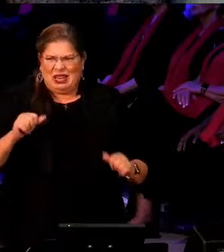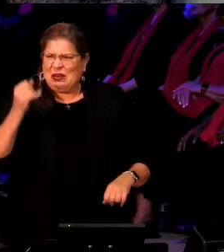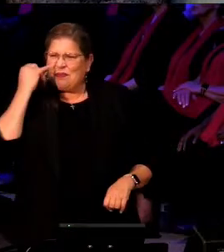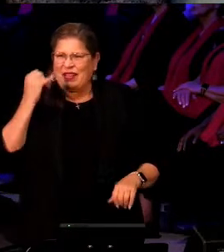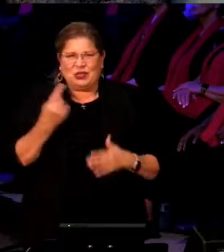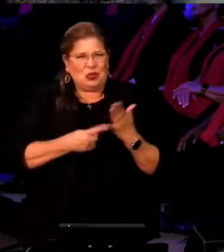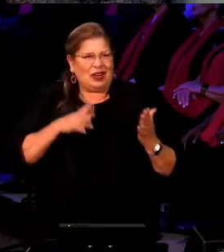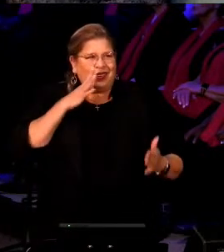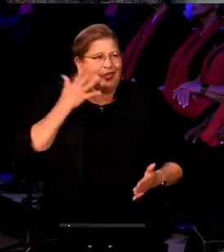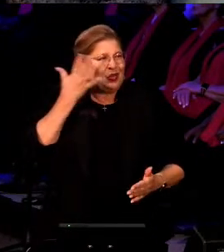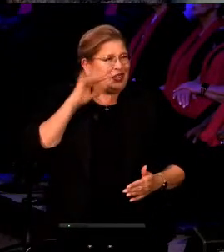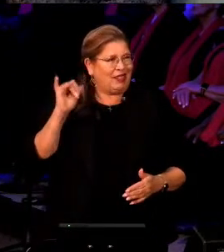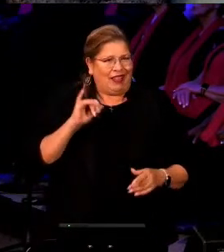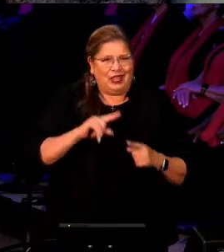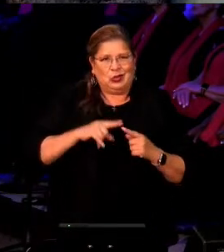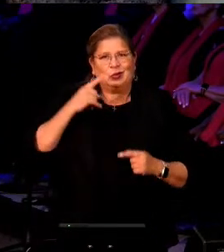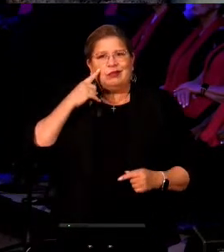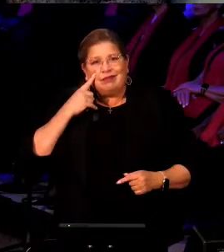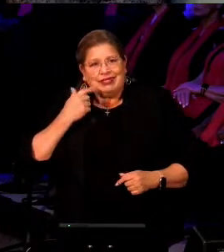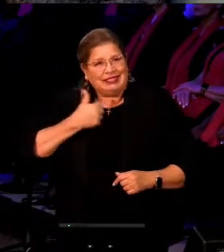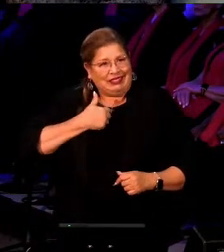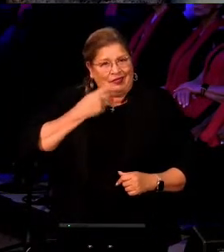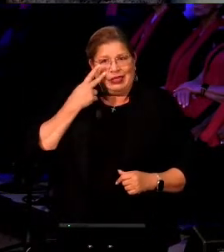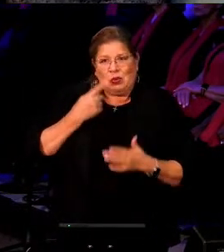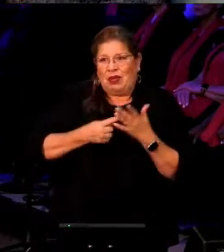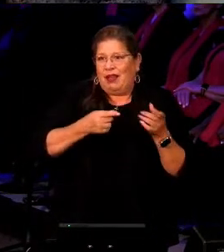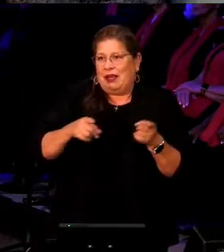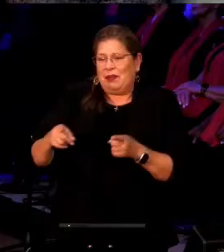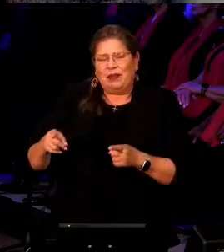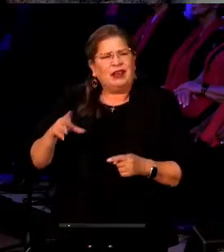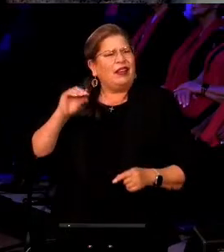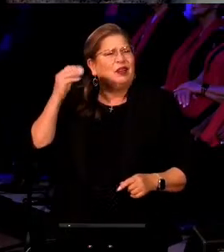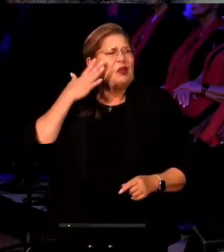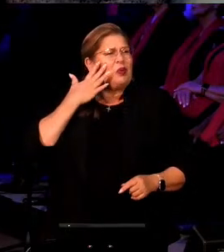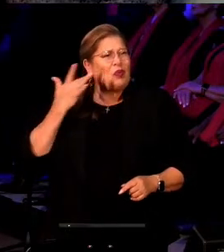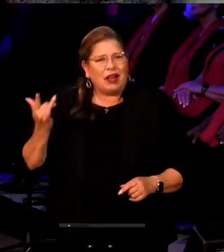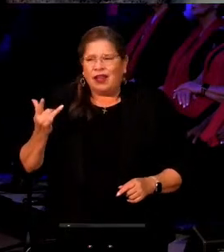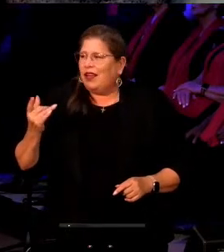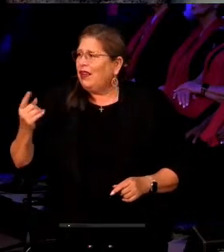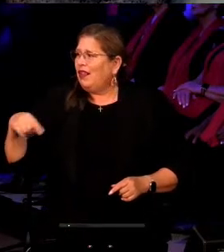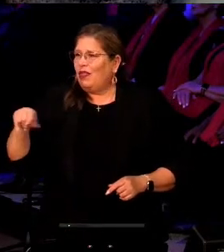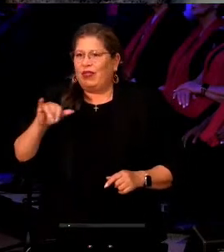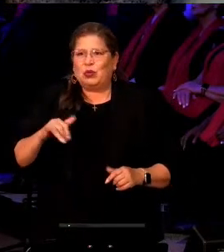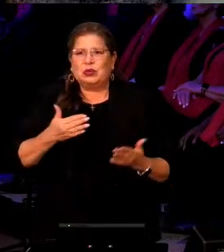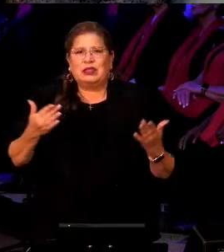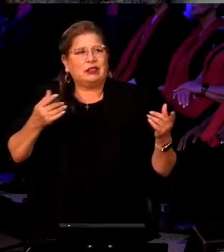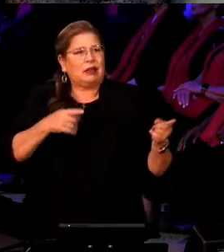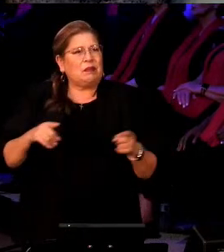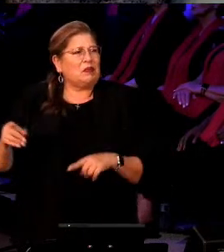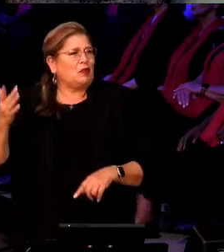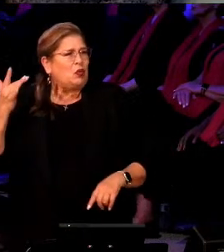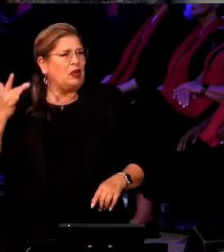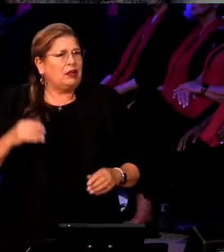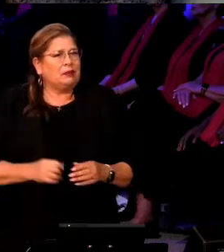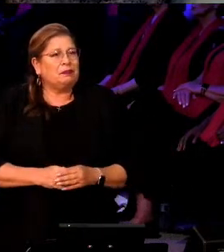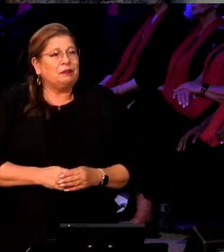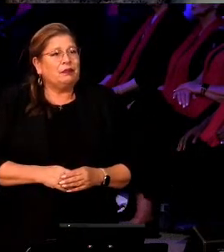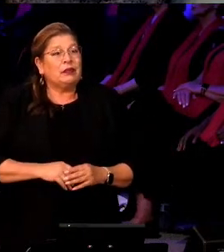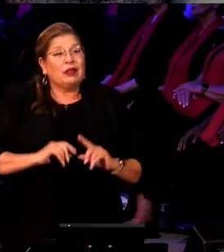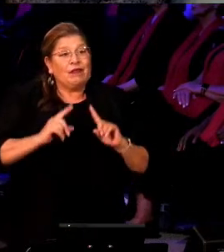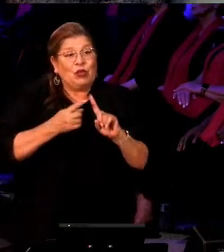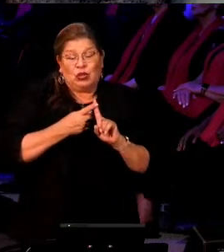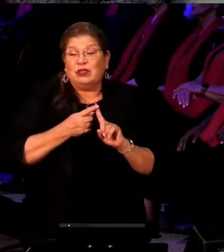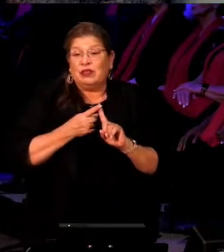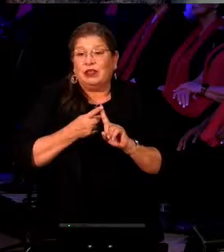to witness these events? And why do these things happen? First of all, the